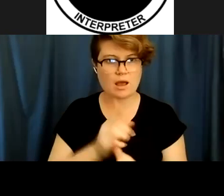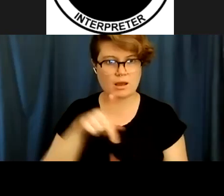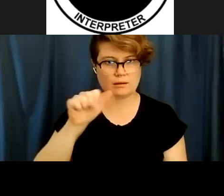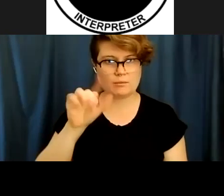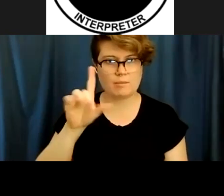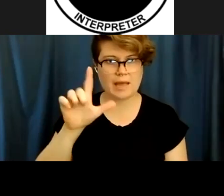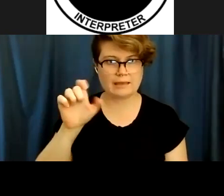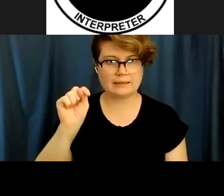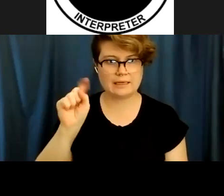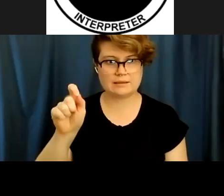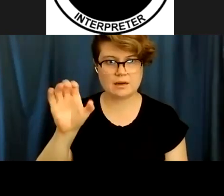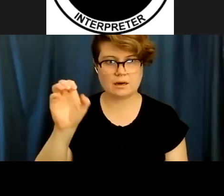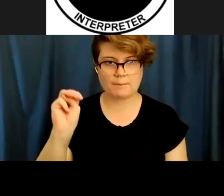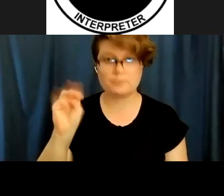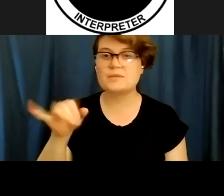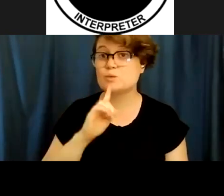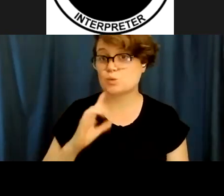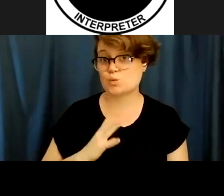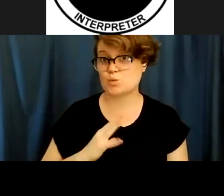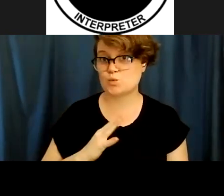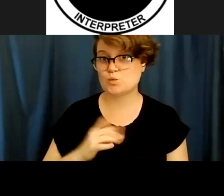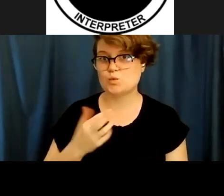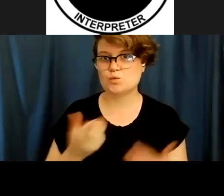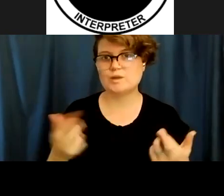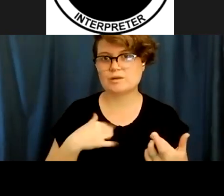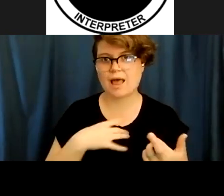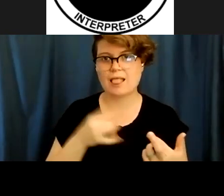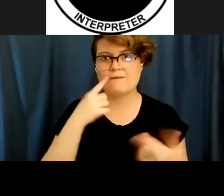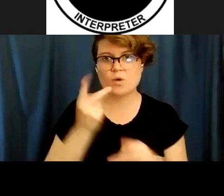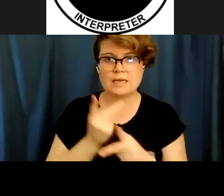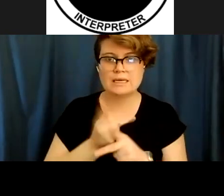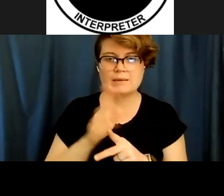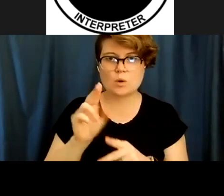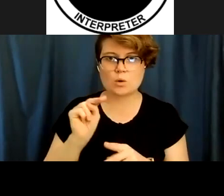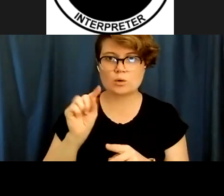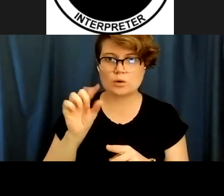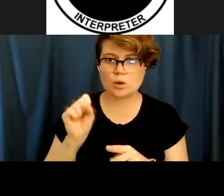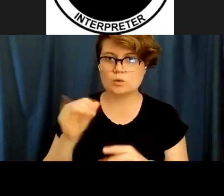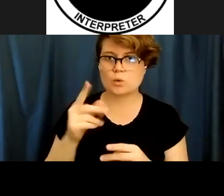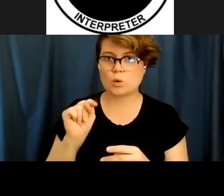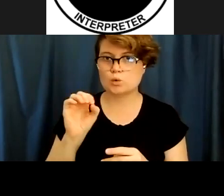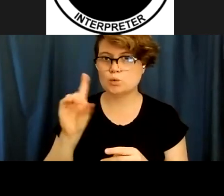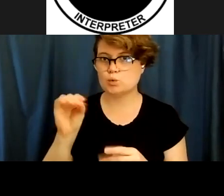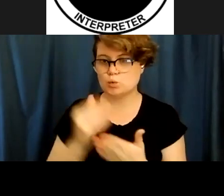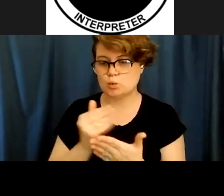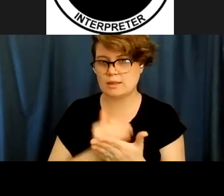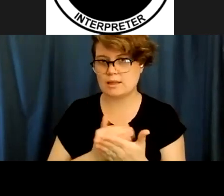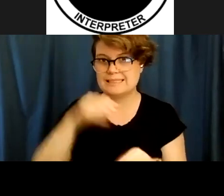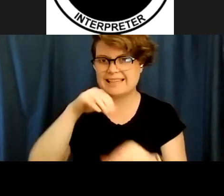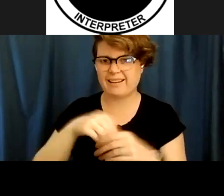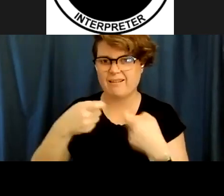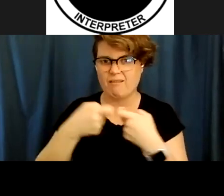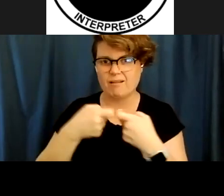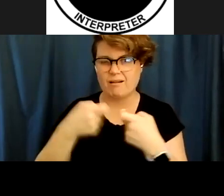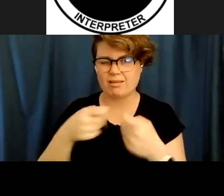padlet.com. So that's definitely a cool resource for keeping those notes, those to-do lists in the virtual space.